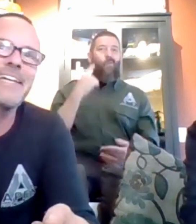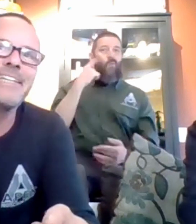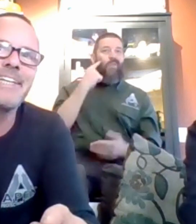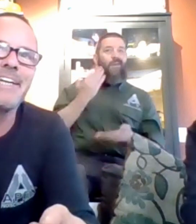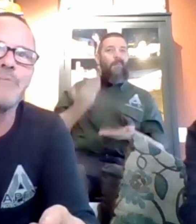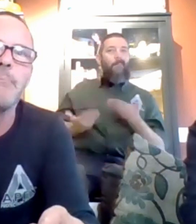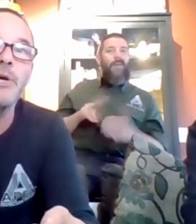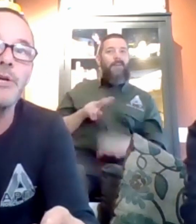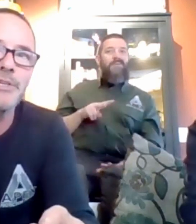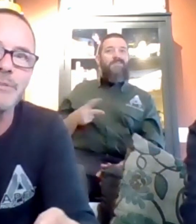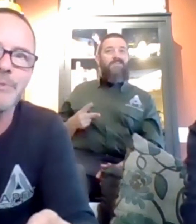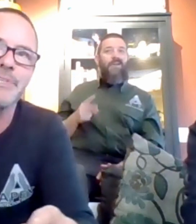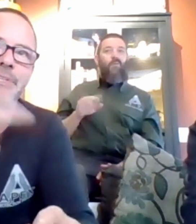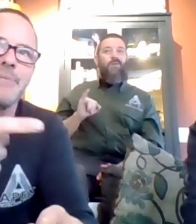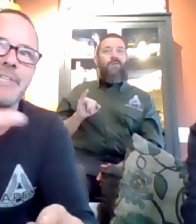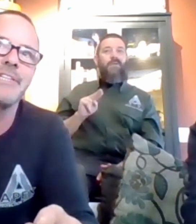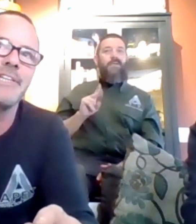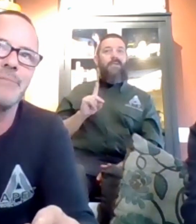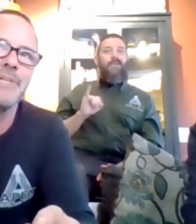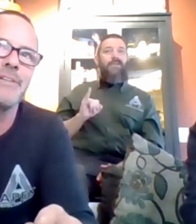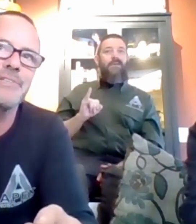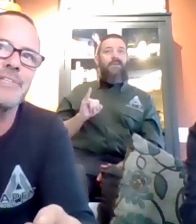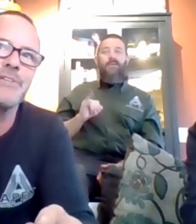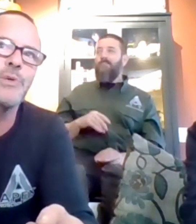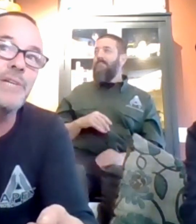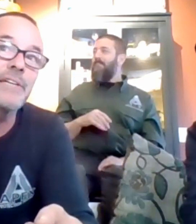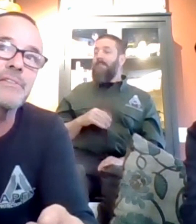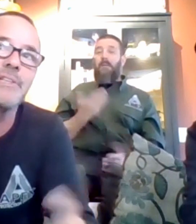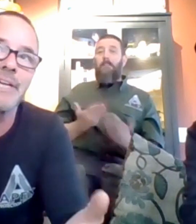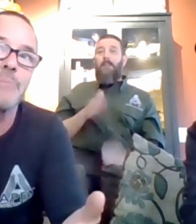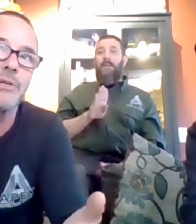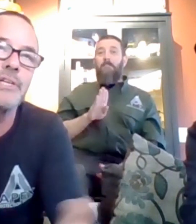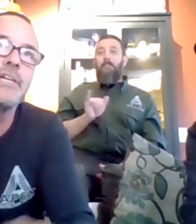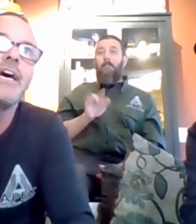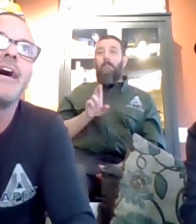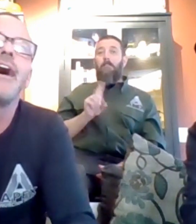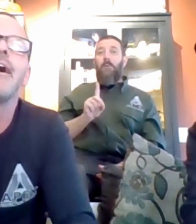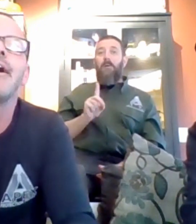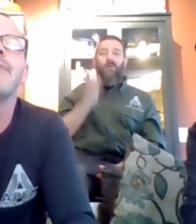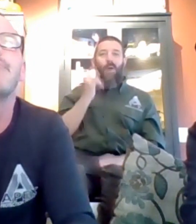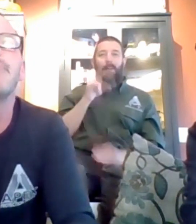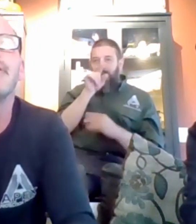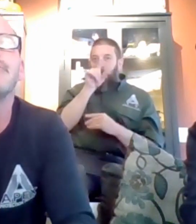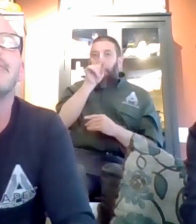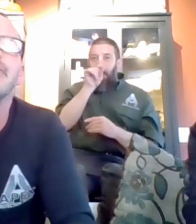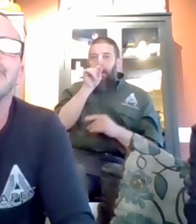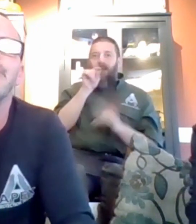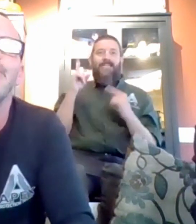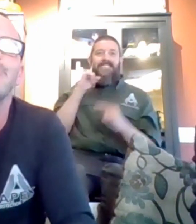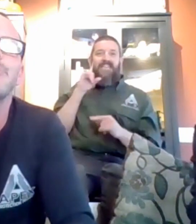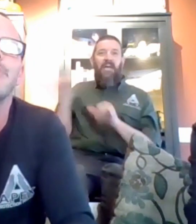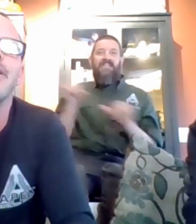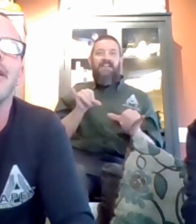maybe called Indy. Indy was like the second name. Bird was going to be another name because he squeaks like a